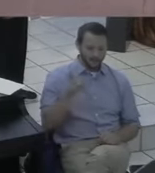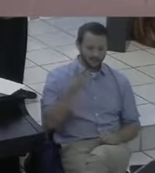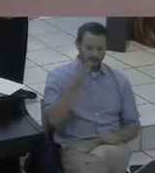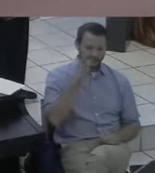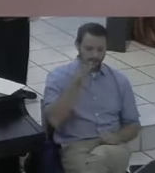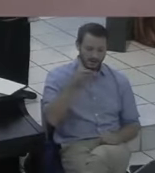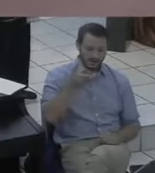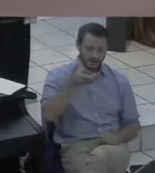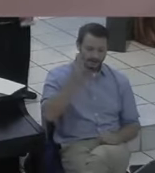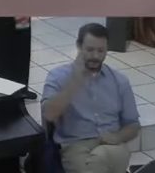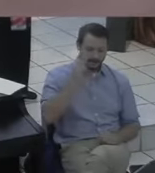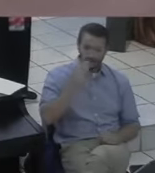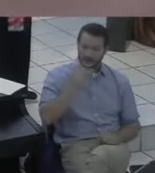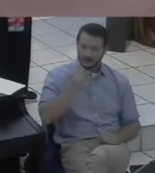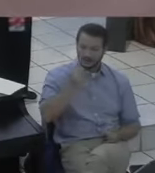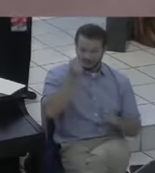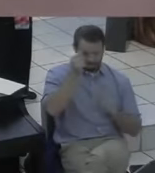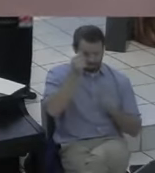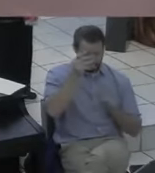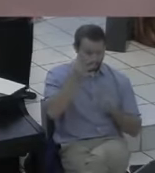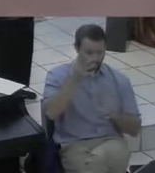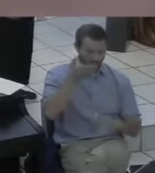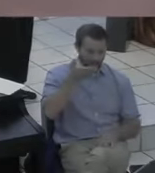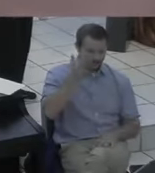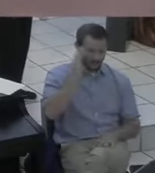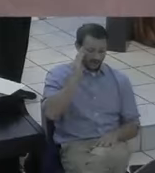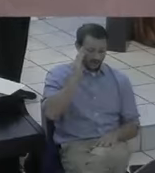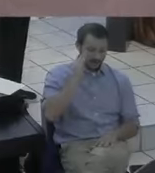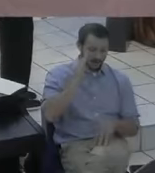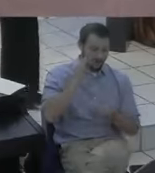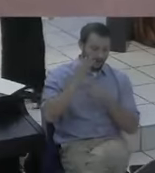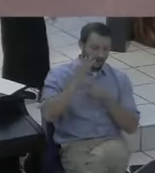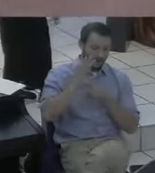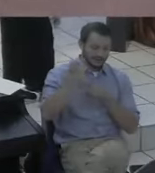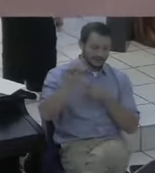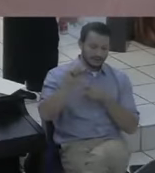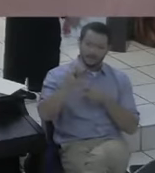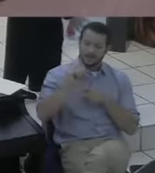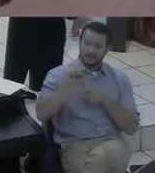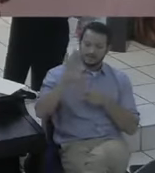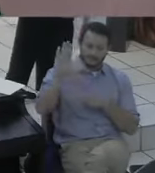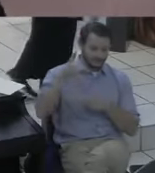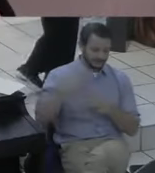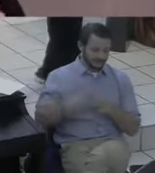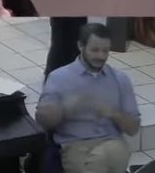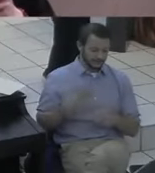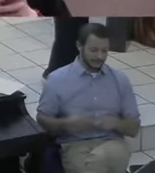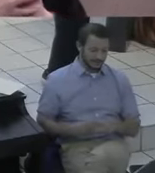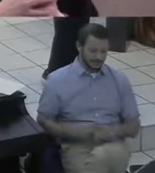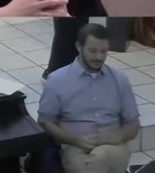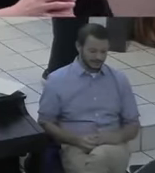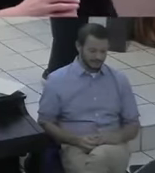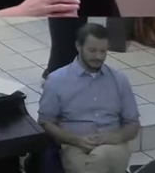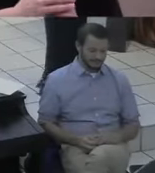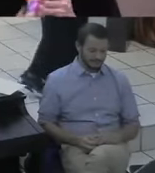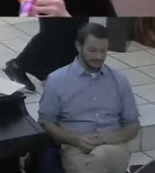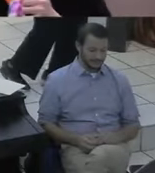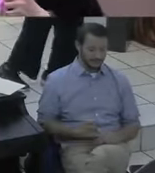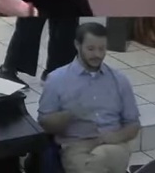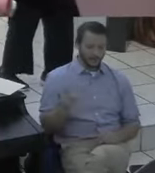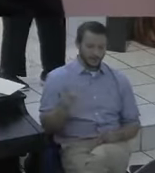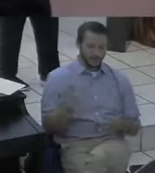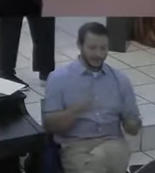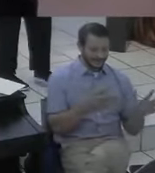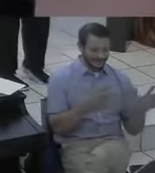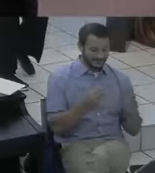name. For you are Mother God, Father God, awesome is your name.